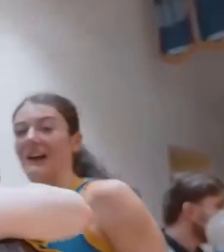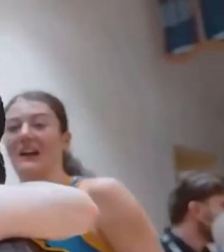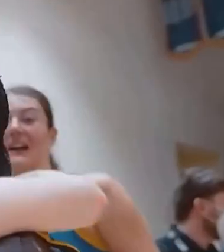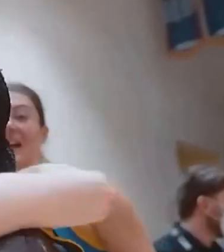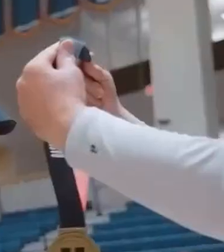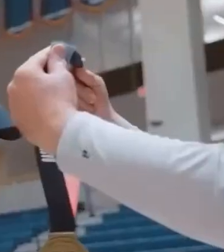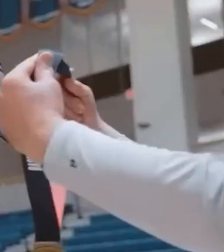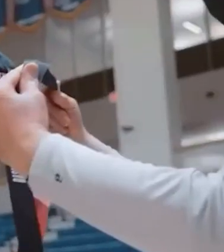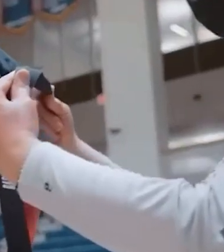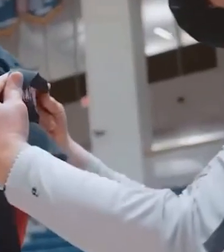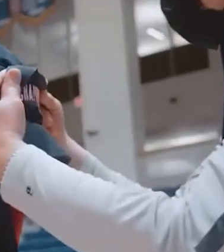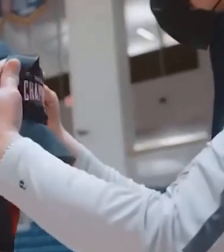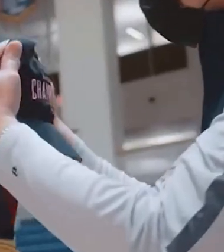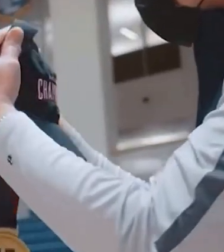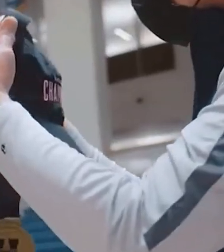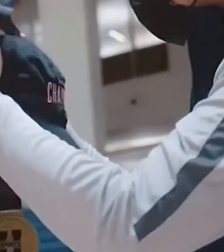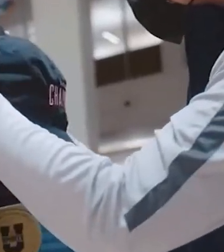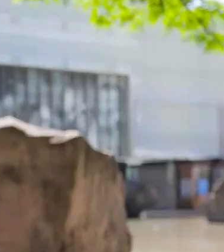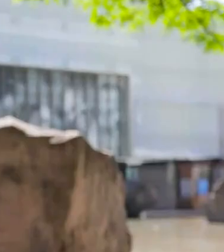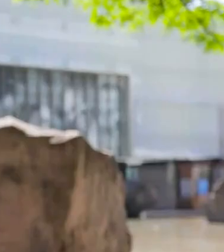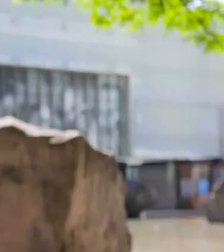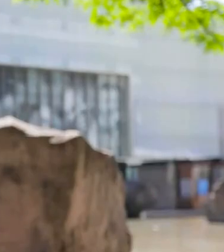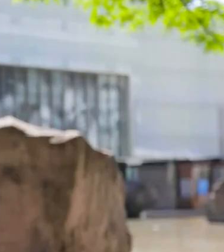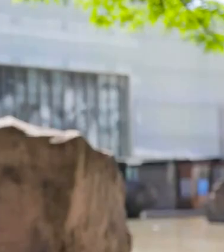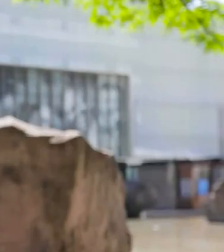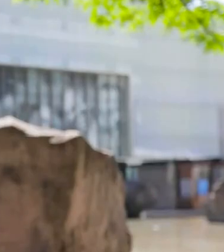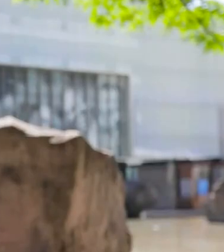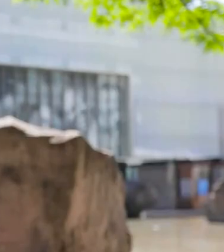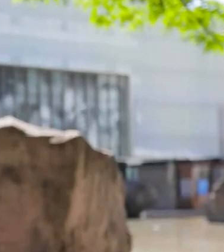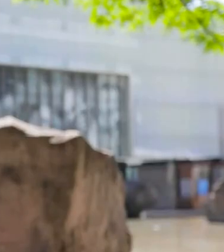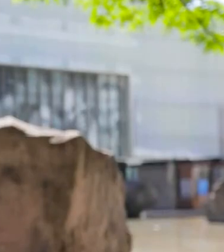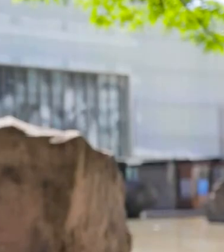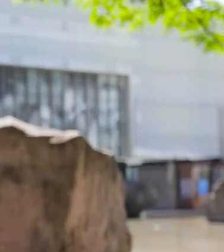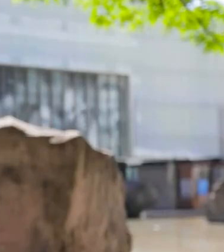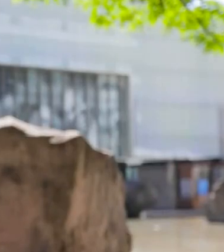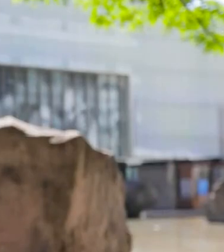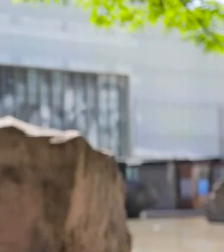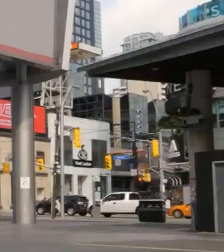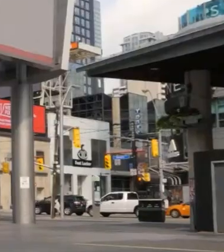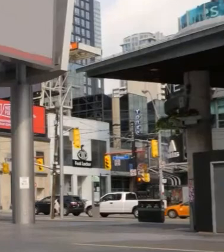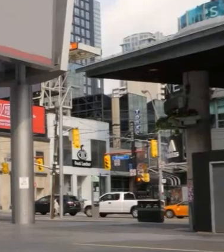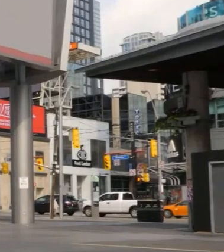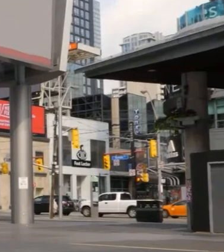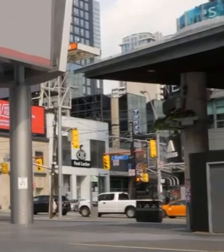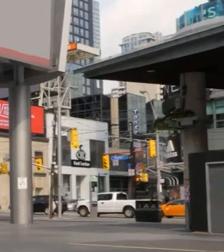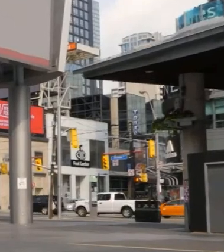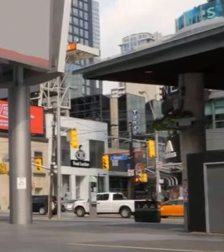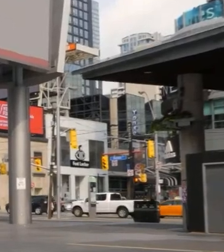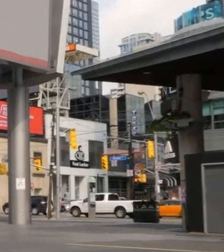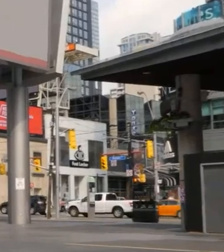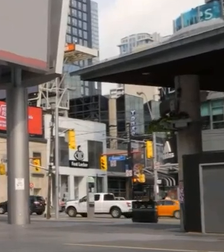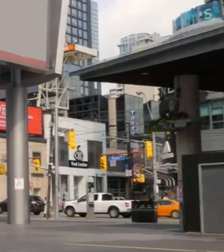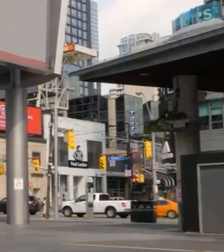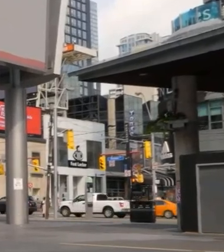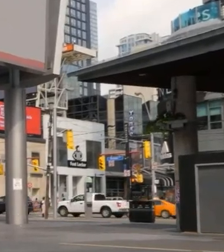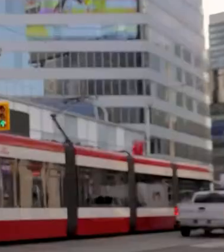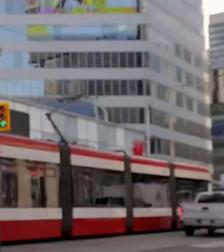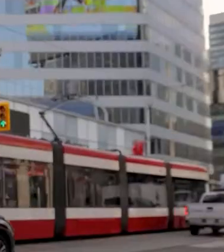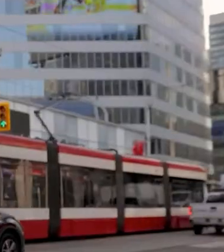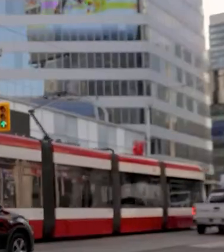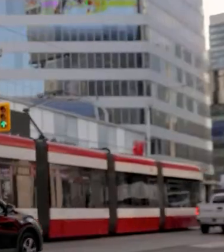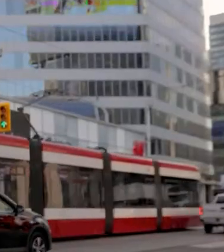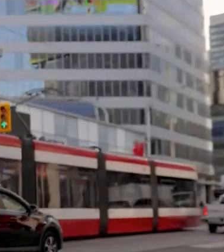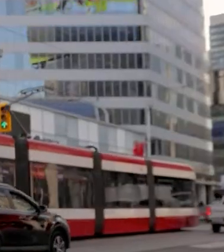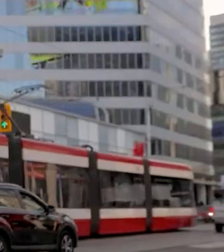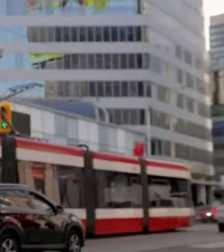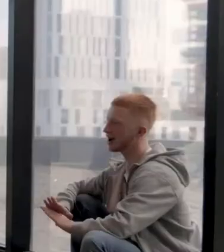history, and becoming student leaders. While some of you might have grown up close by, many of you spent hours on a plane to get here, and that's the beauty of this